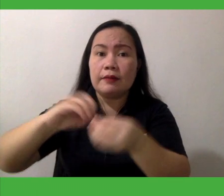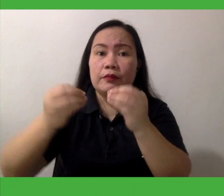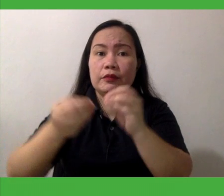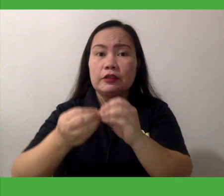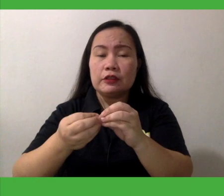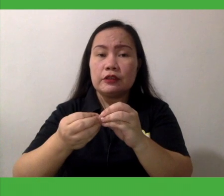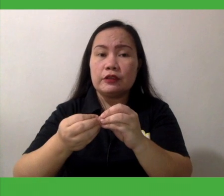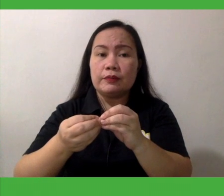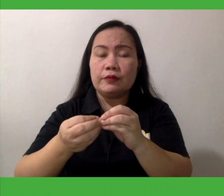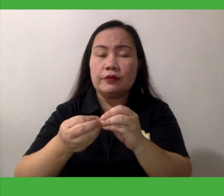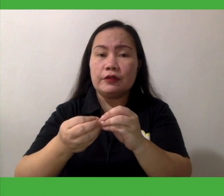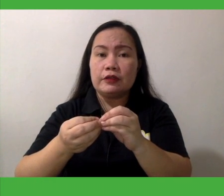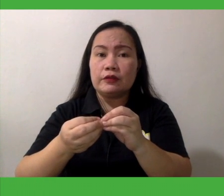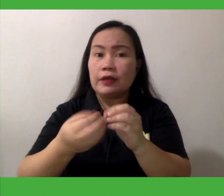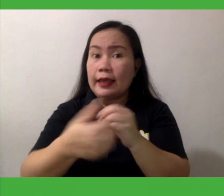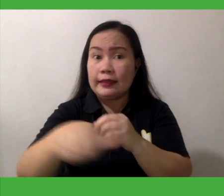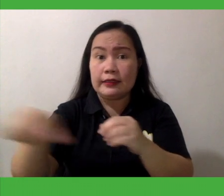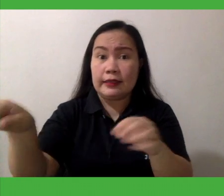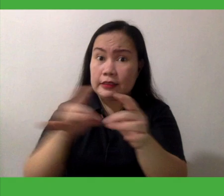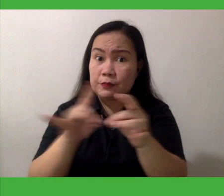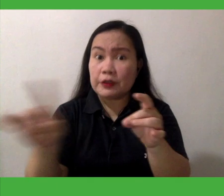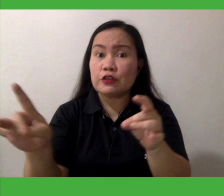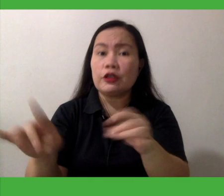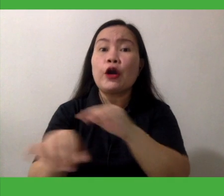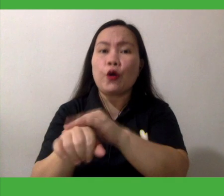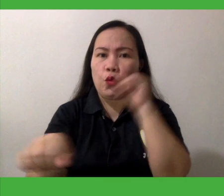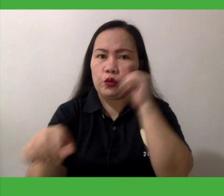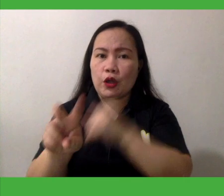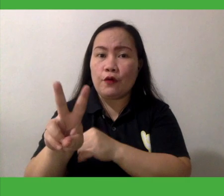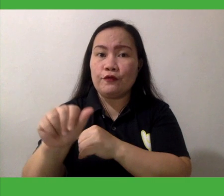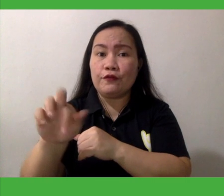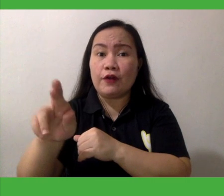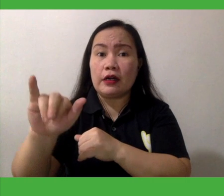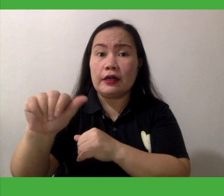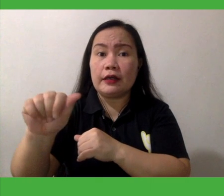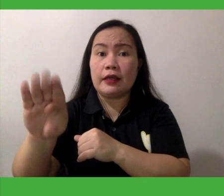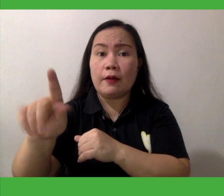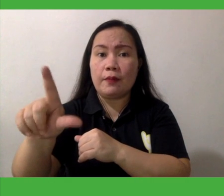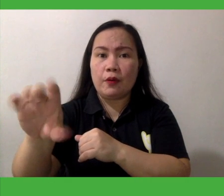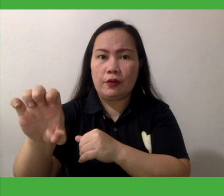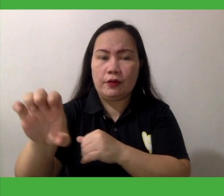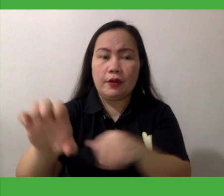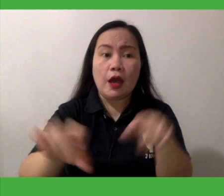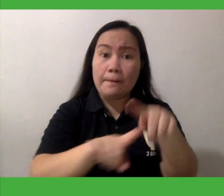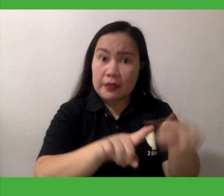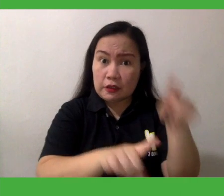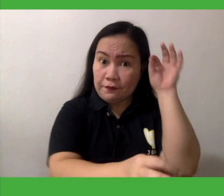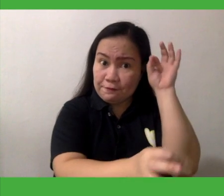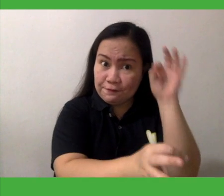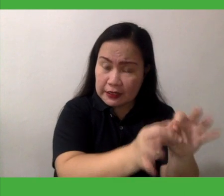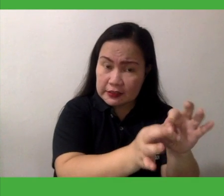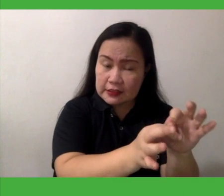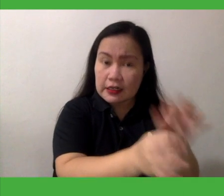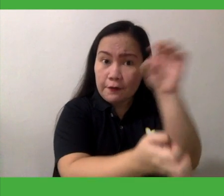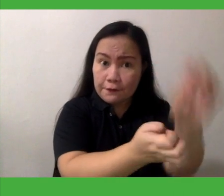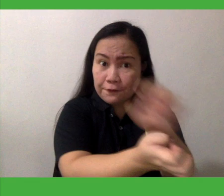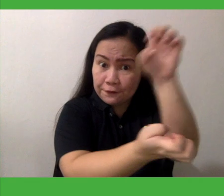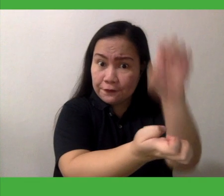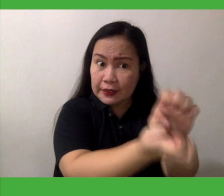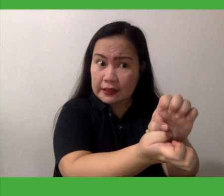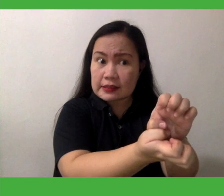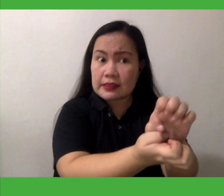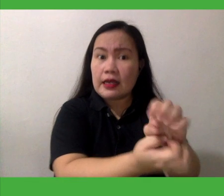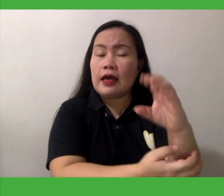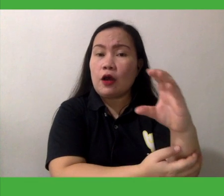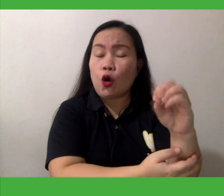the given expression, that is a variable. Okay? But if it is a fixed value, that is a constant. So,